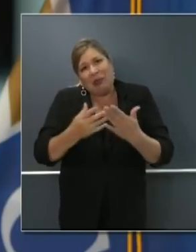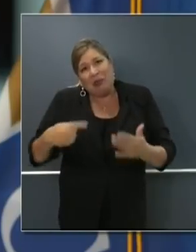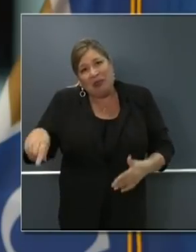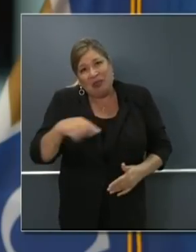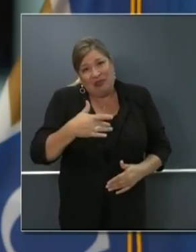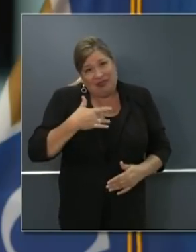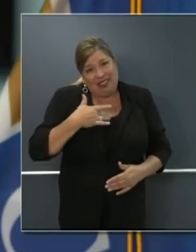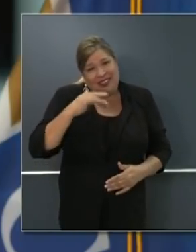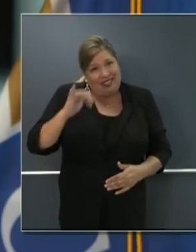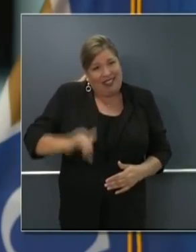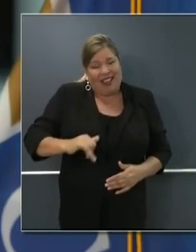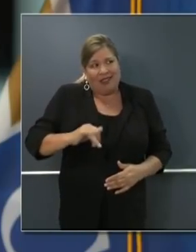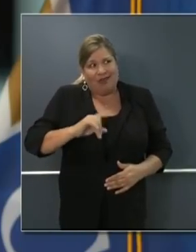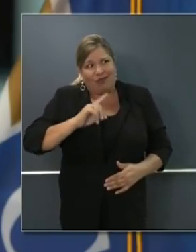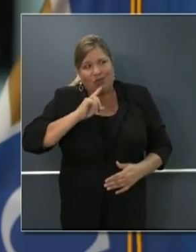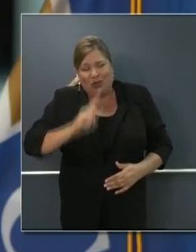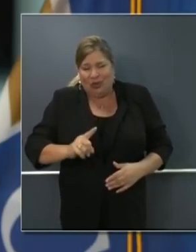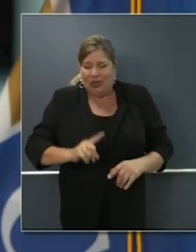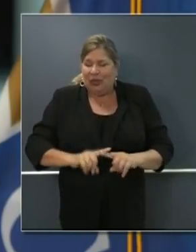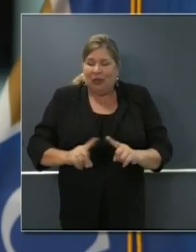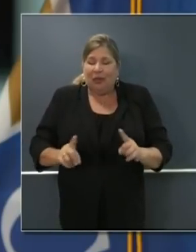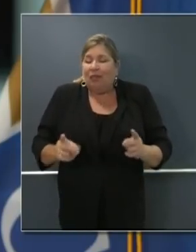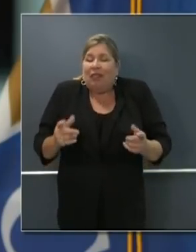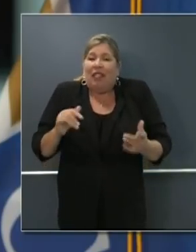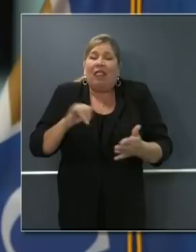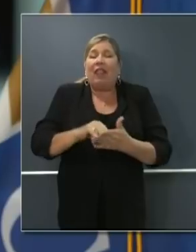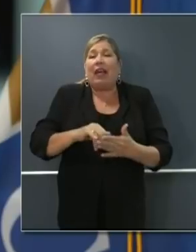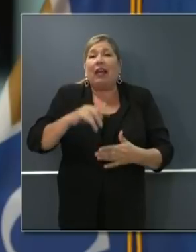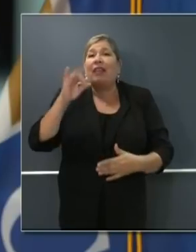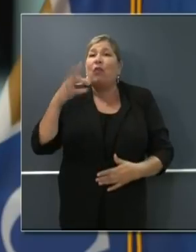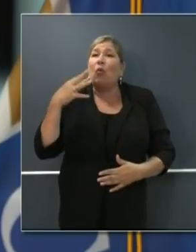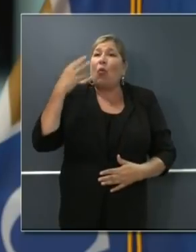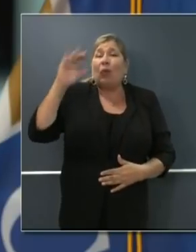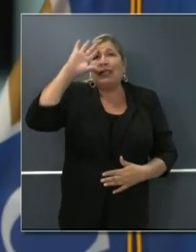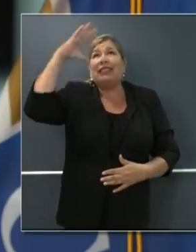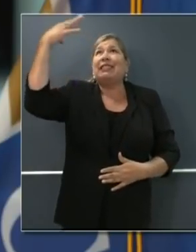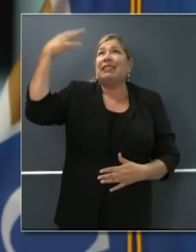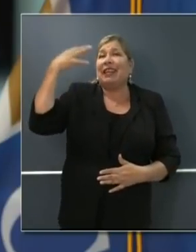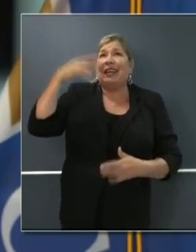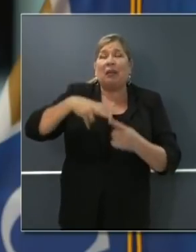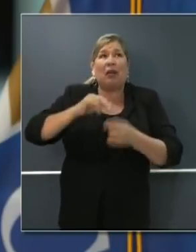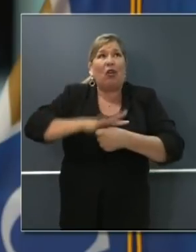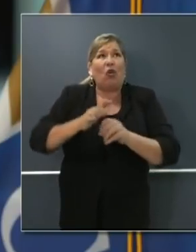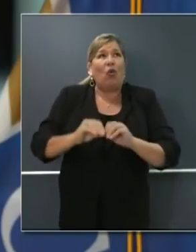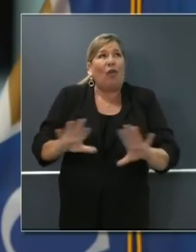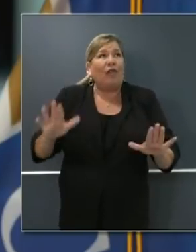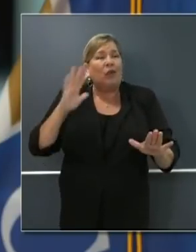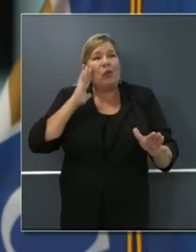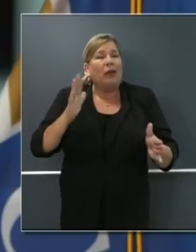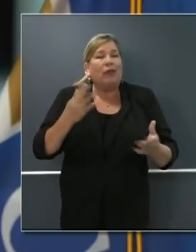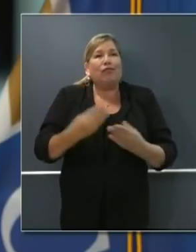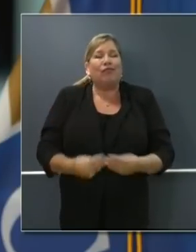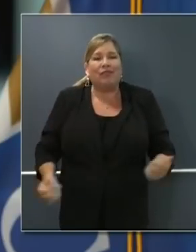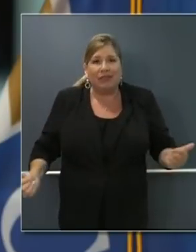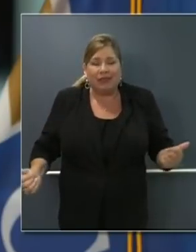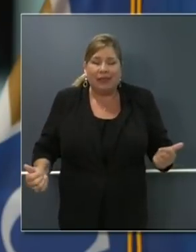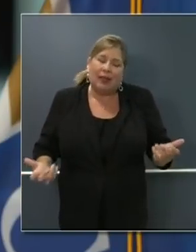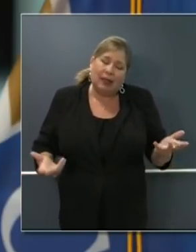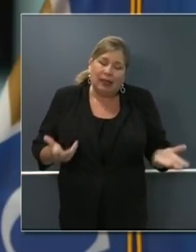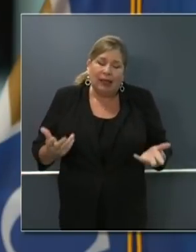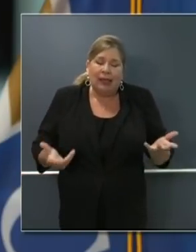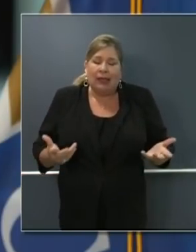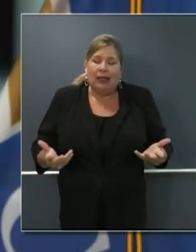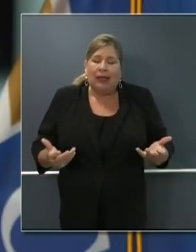are spreading that around, and somehow that it's a disinfectant itself. We are hopeful there may be a